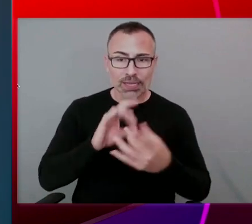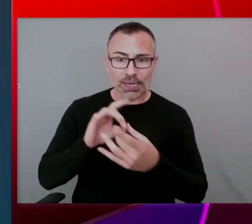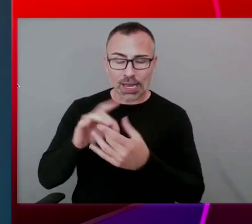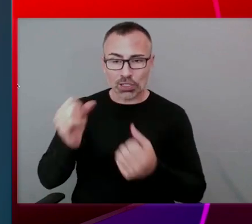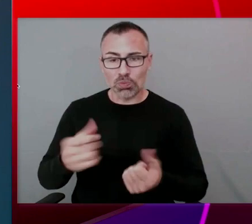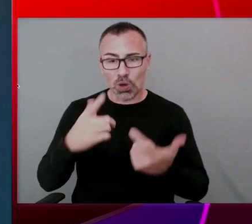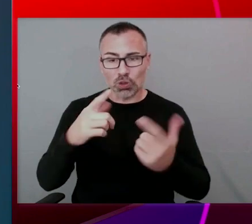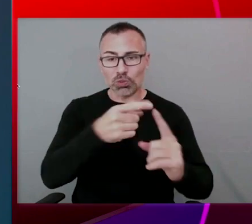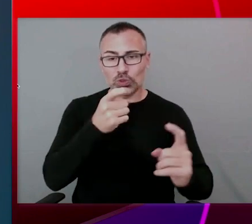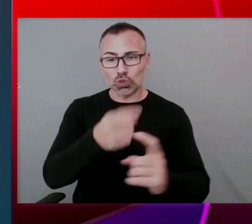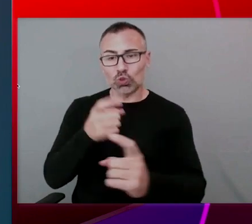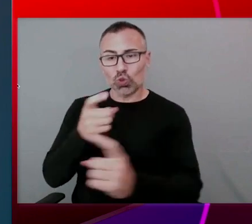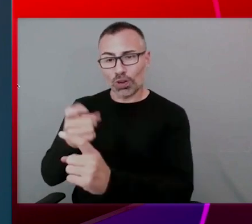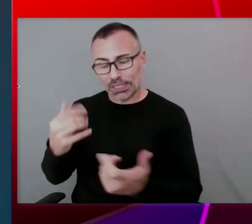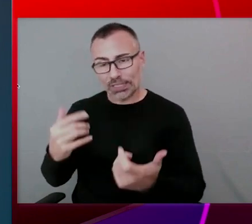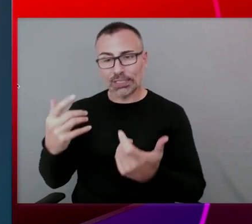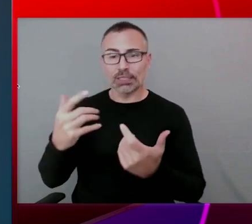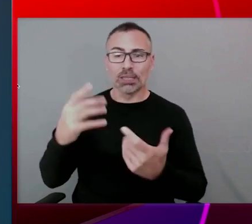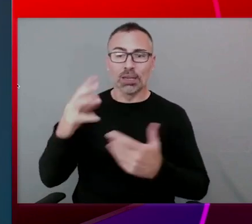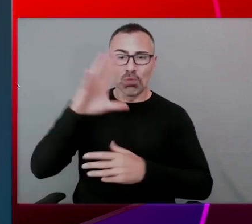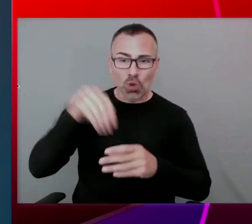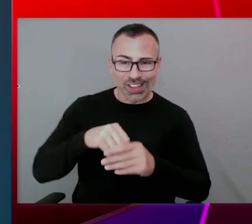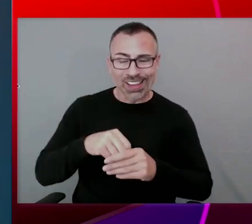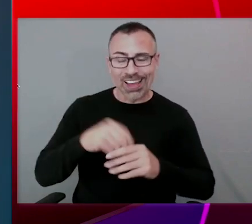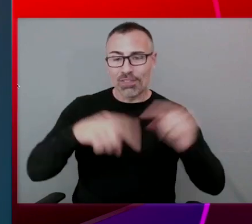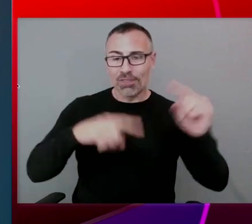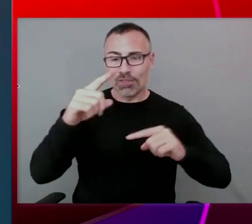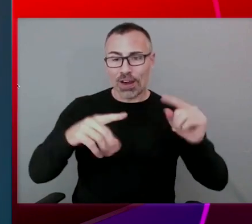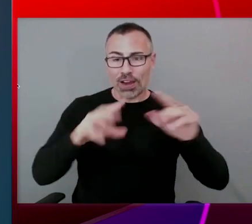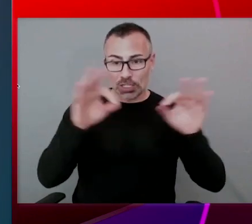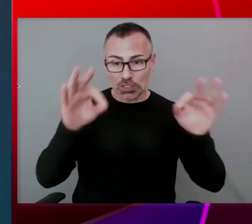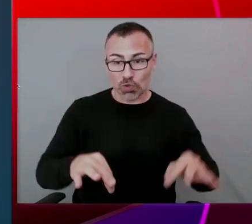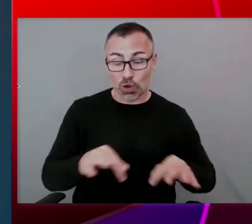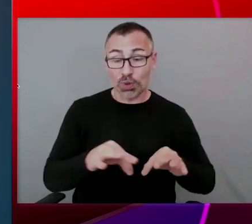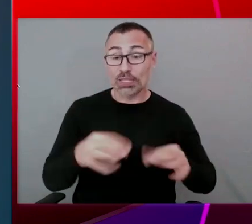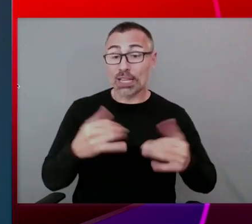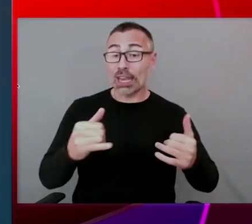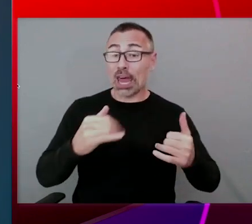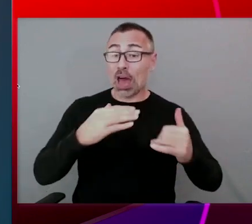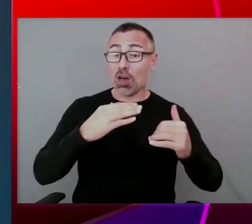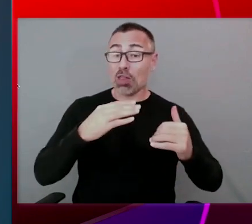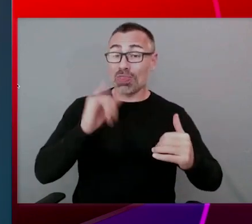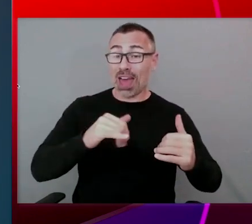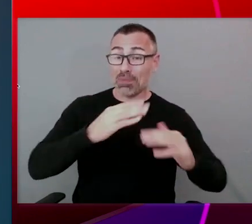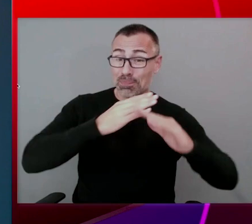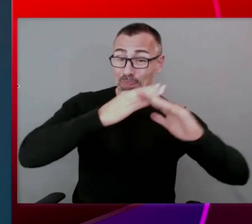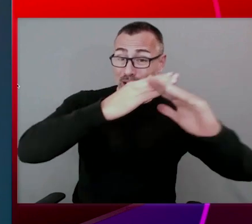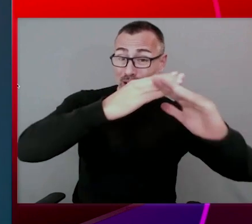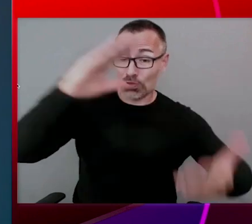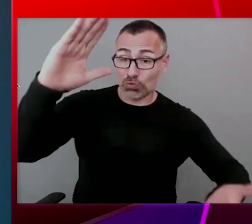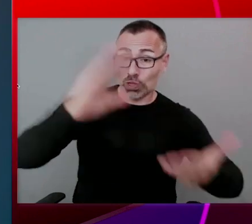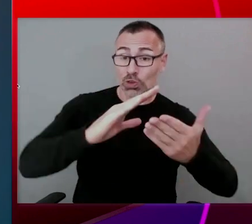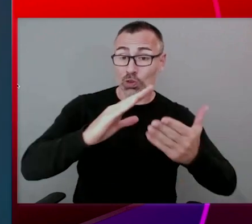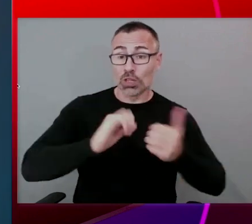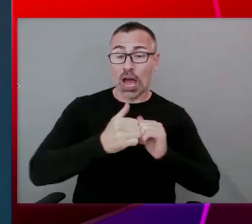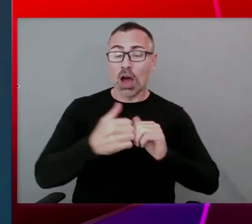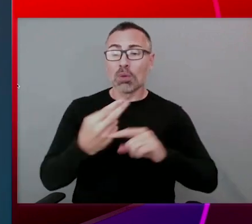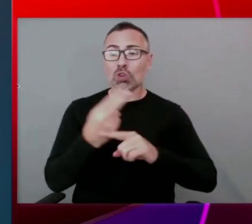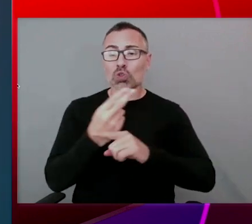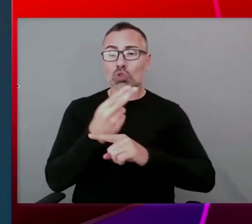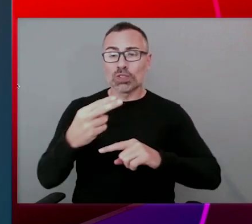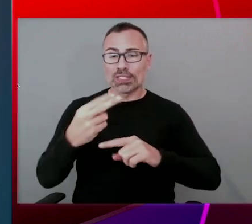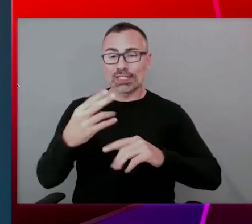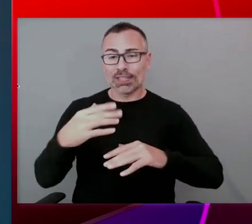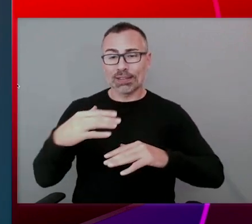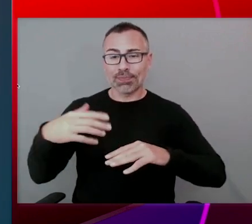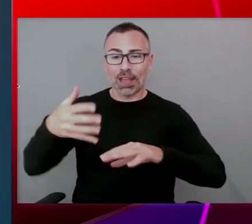bring in data from various formats. And Data Wrangler reduced that barrier by bringing in native connectors that you can use to connect